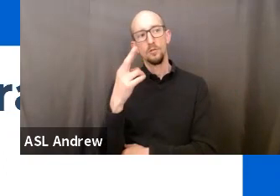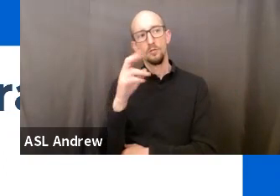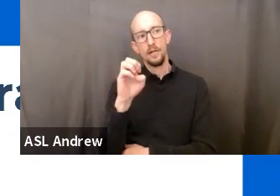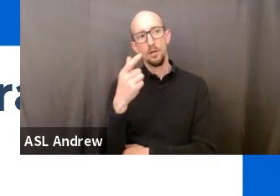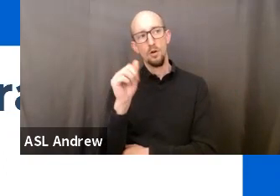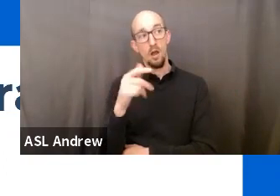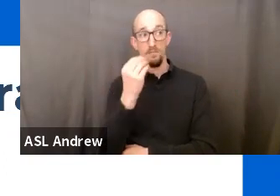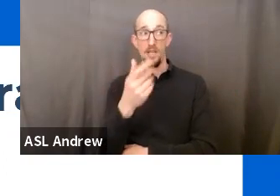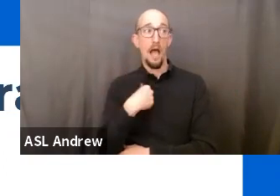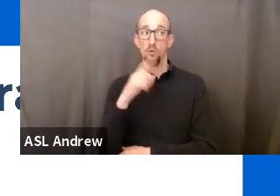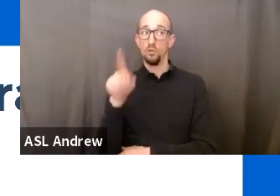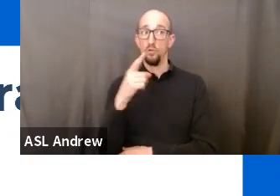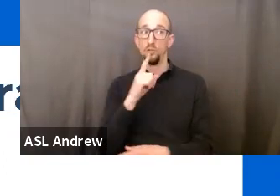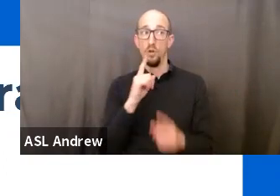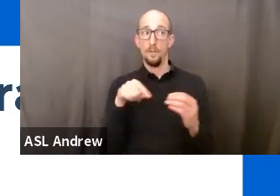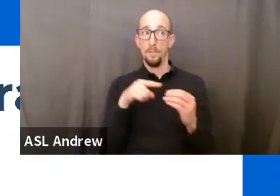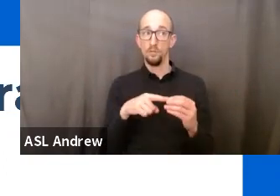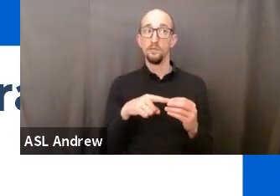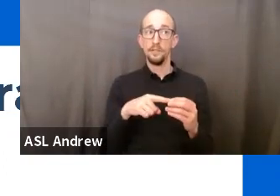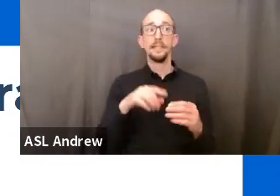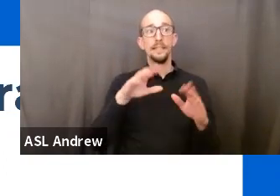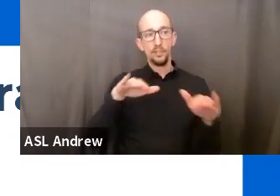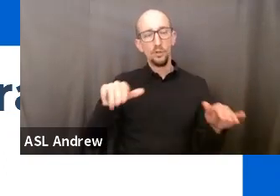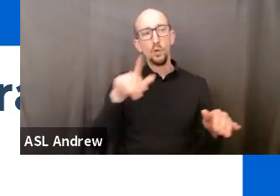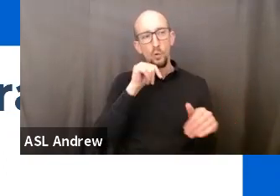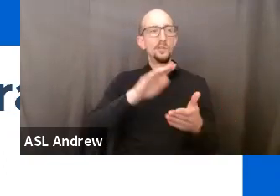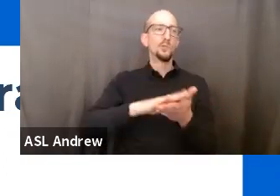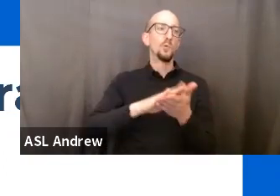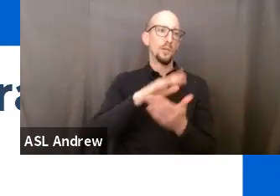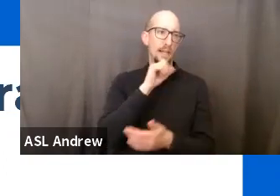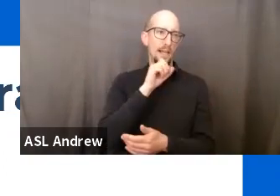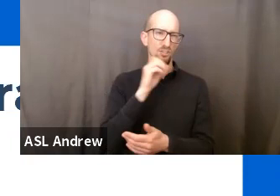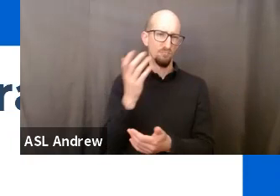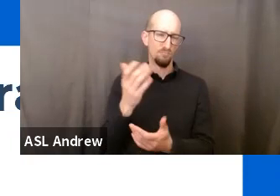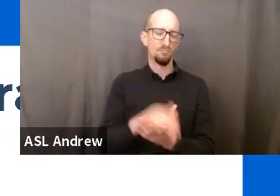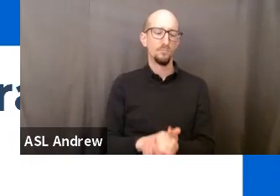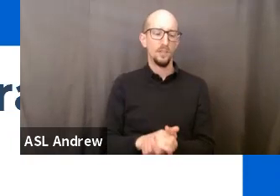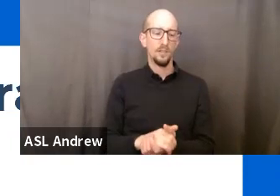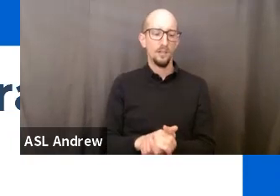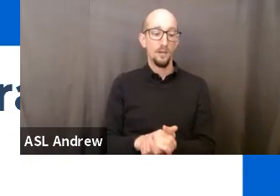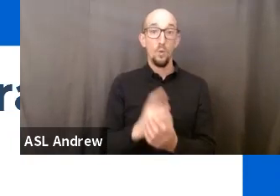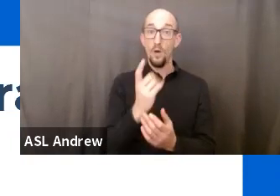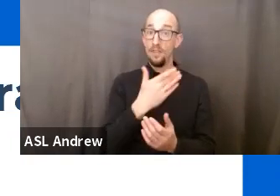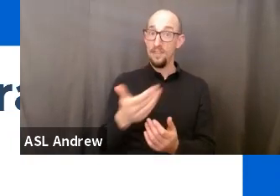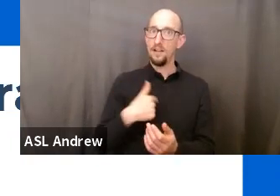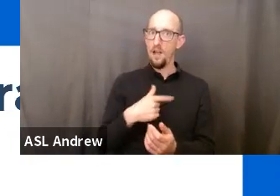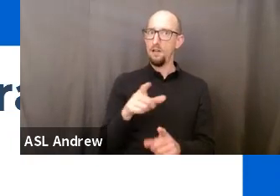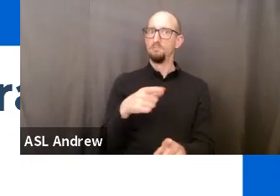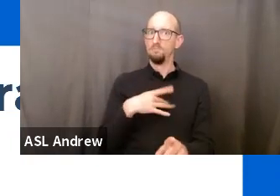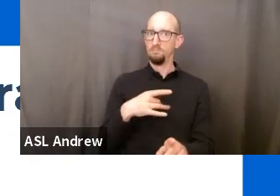children, and part of what I think I'm liking in